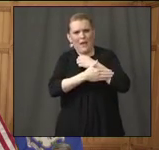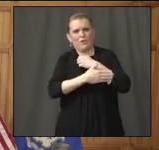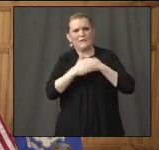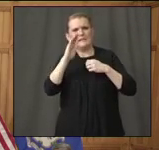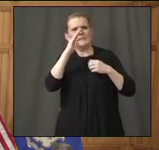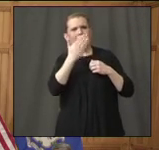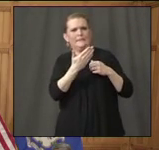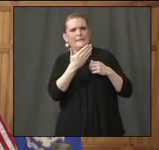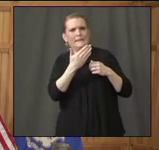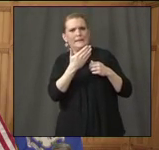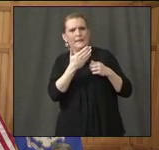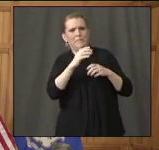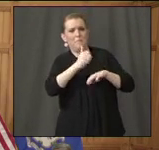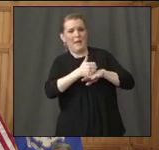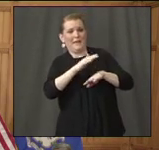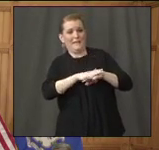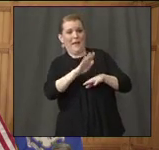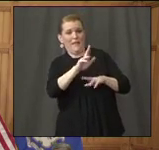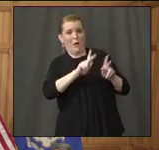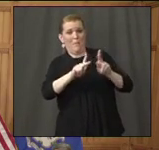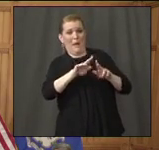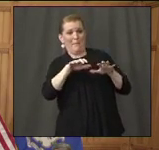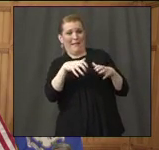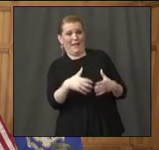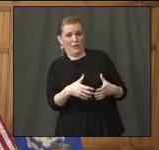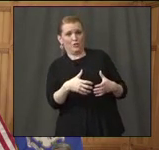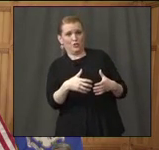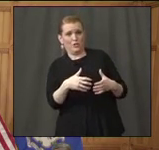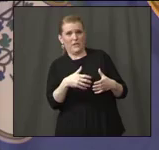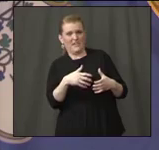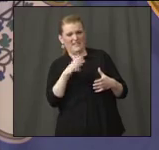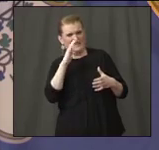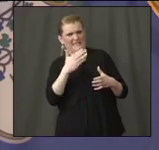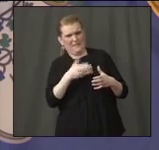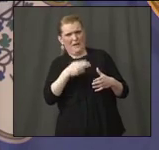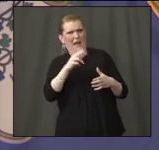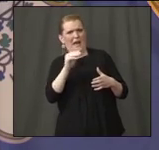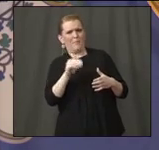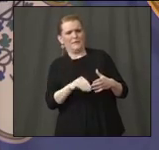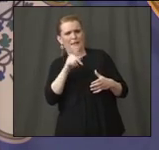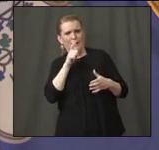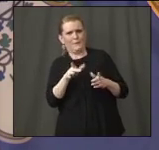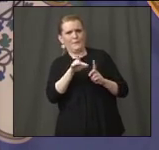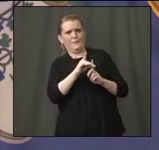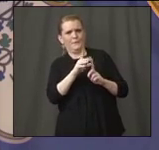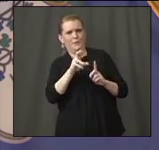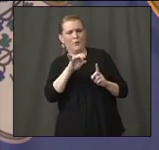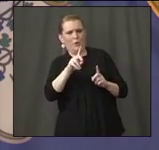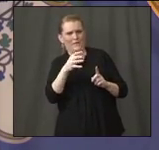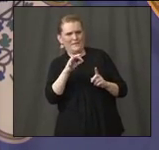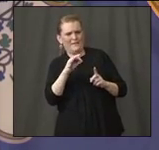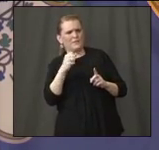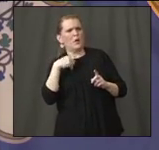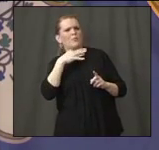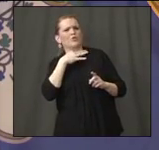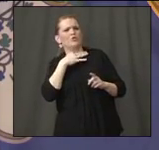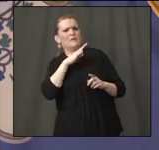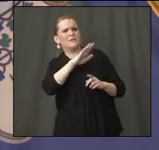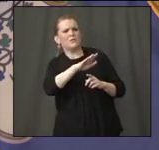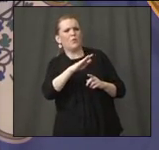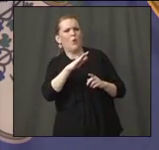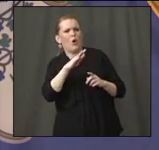numbers? The question was about the per capita numbers when it comes to infections, when it comes to